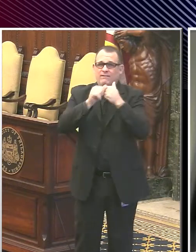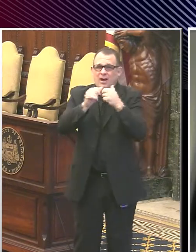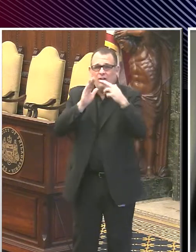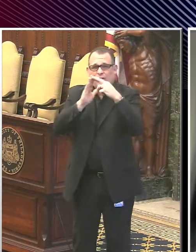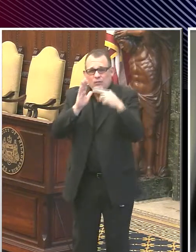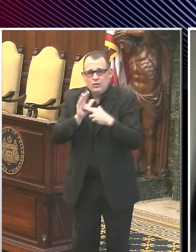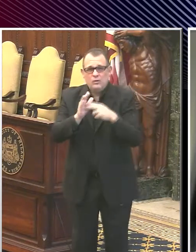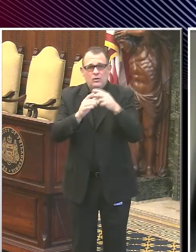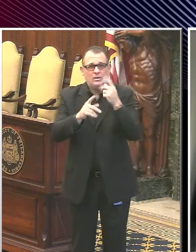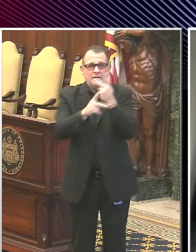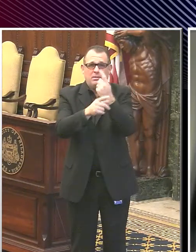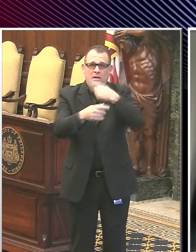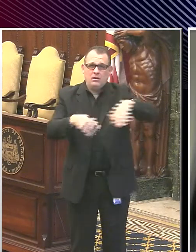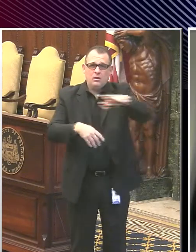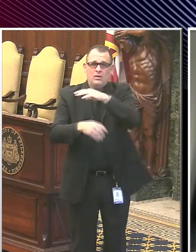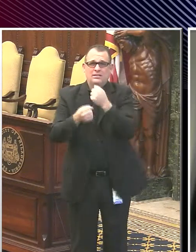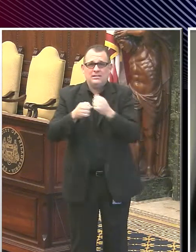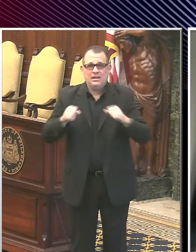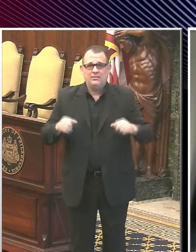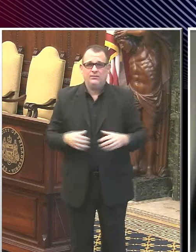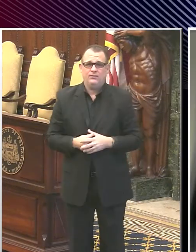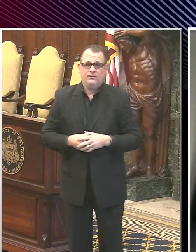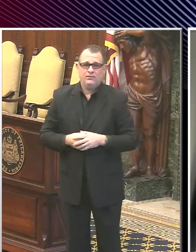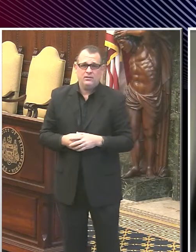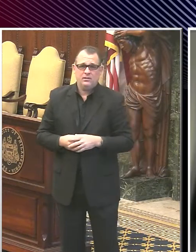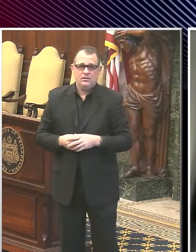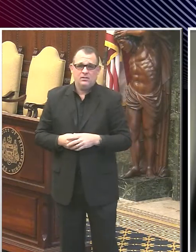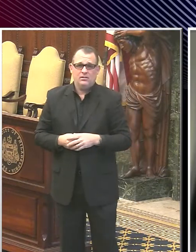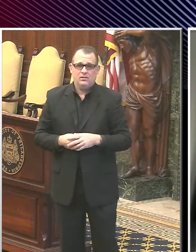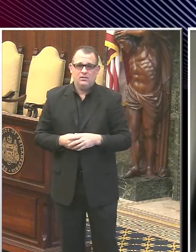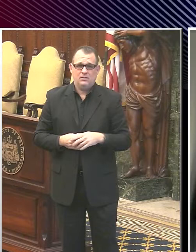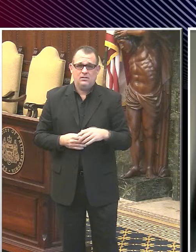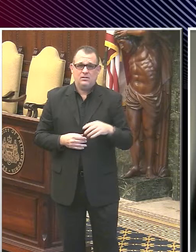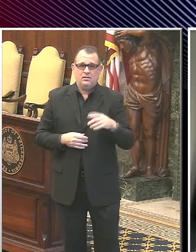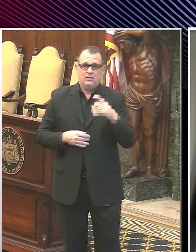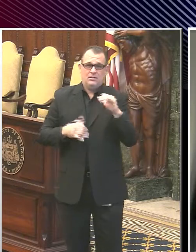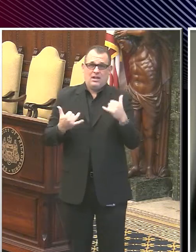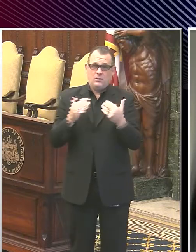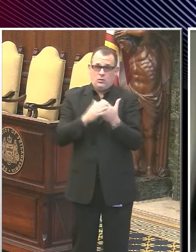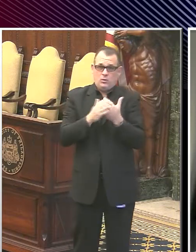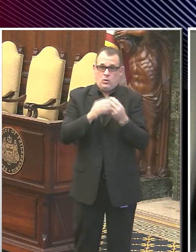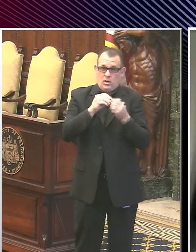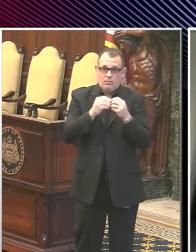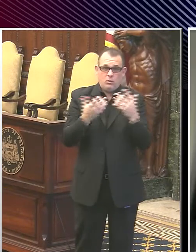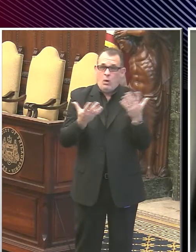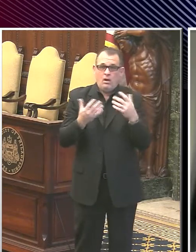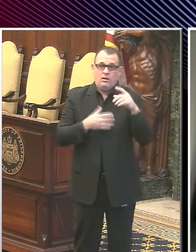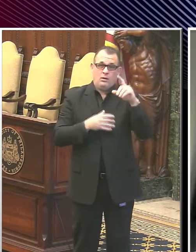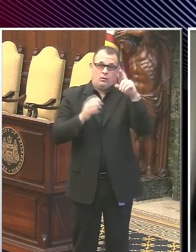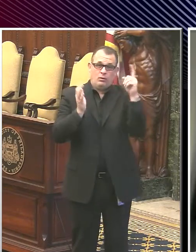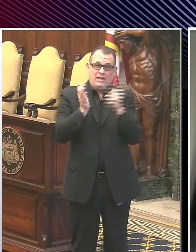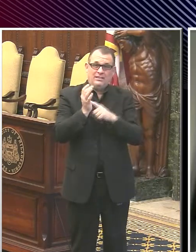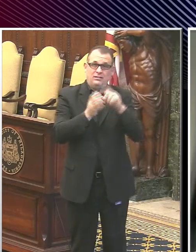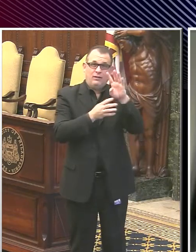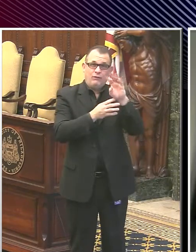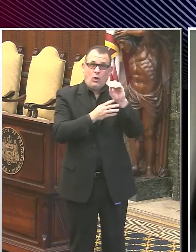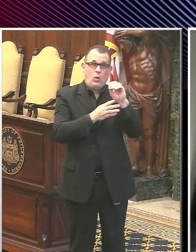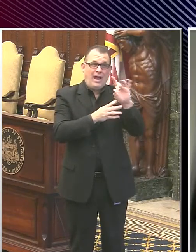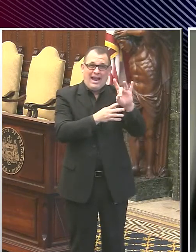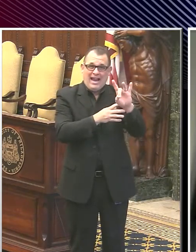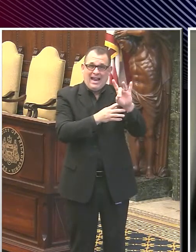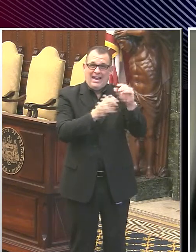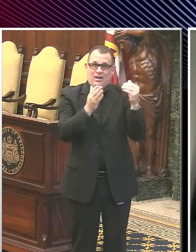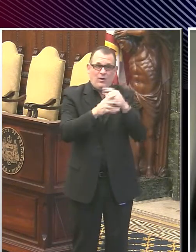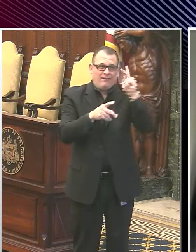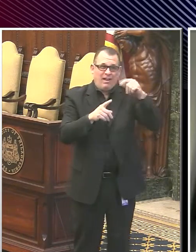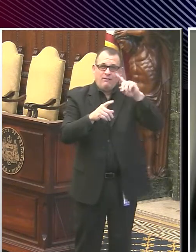numbers. Since this time yesterday, we've identified 1,408 new cases of the coronavirus infection in Philadelphia residents by